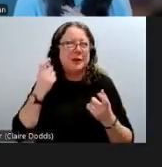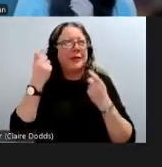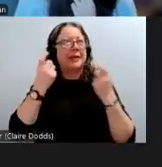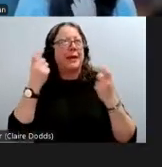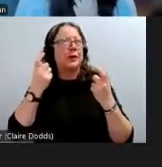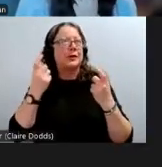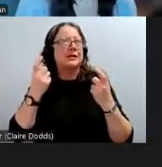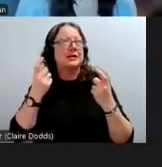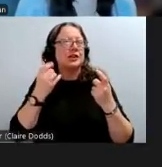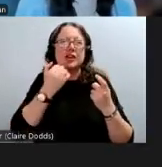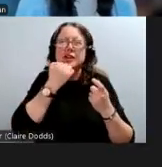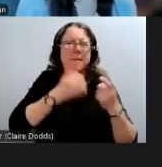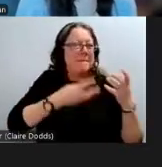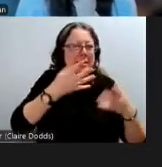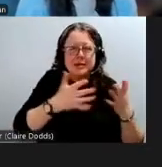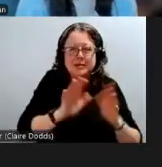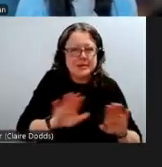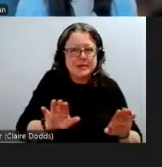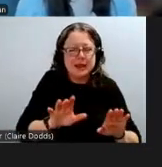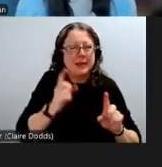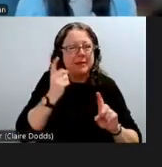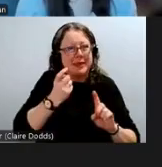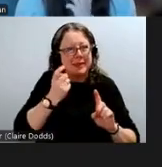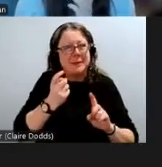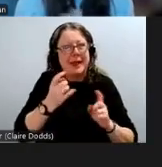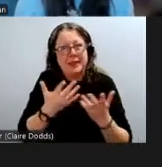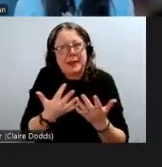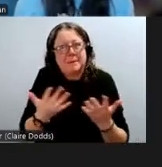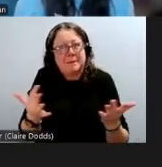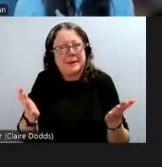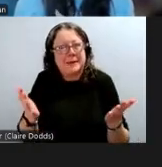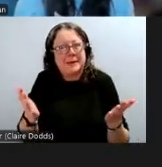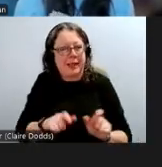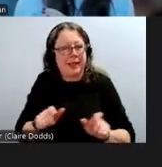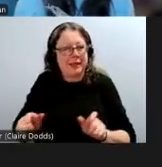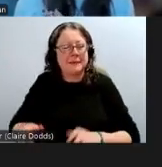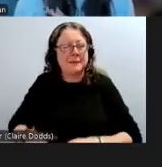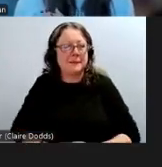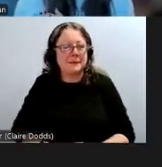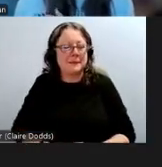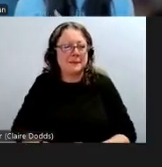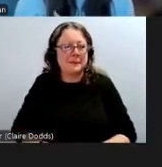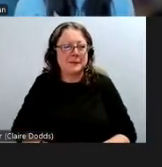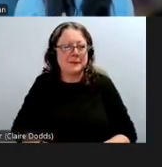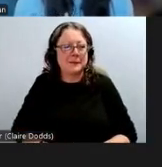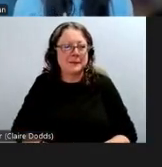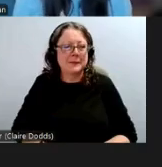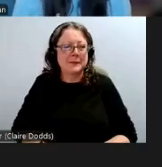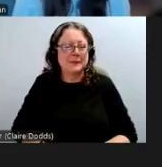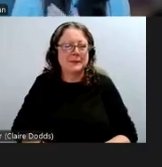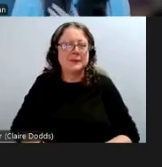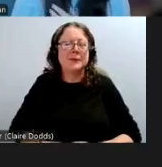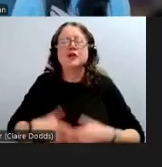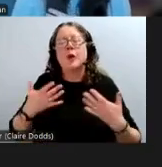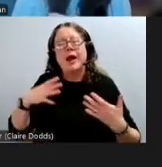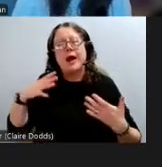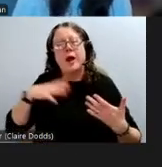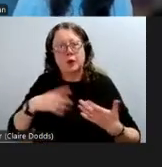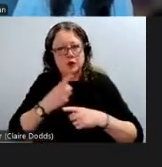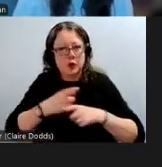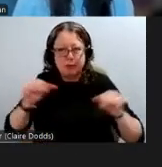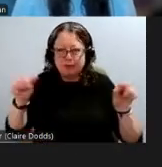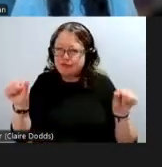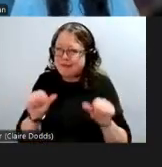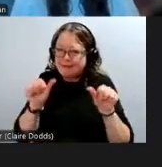numbers side of things. I'm going to quickly give you a whistle stop tour of what poverty proofing is and where it came from, and then